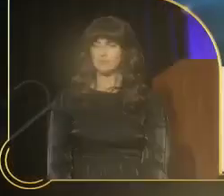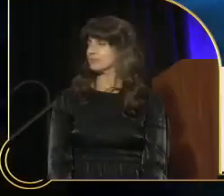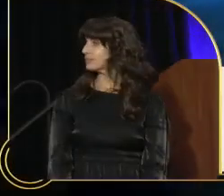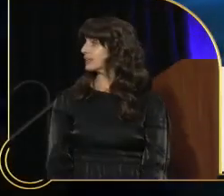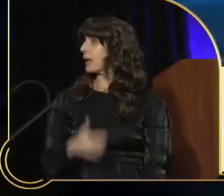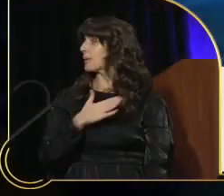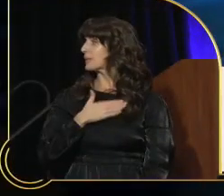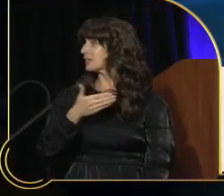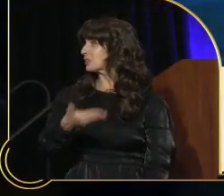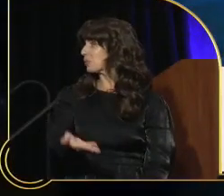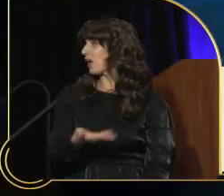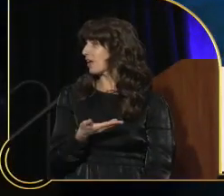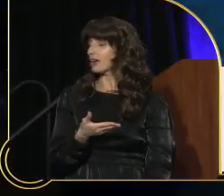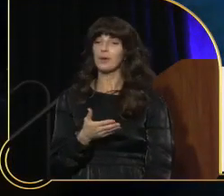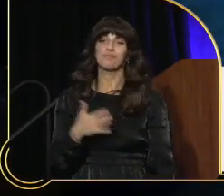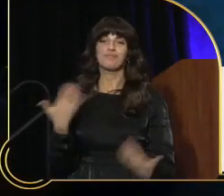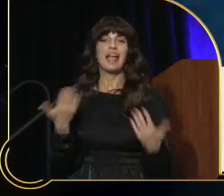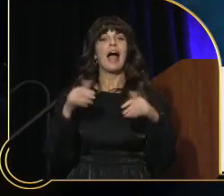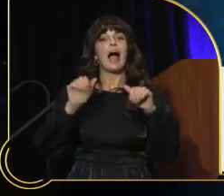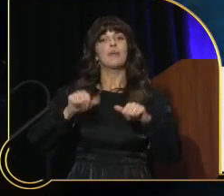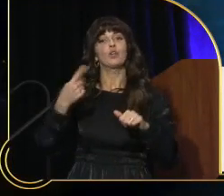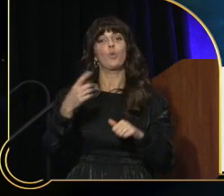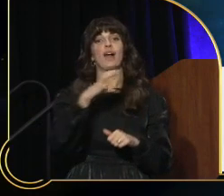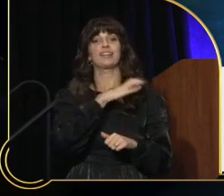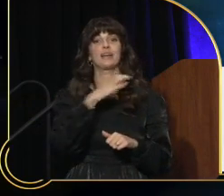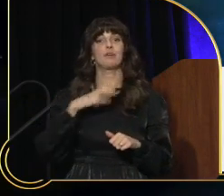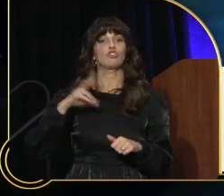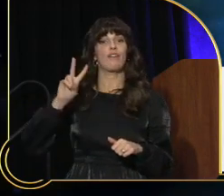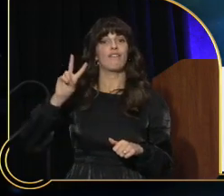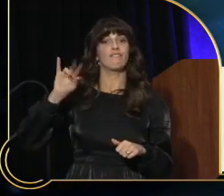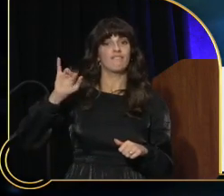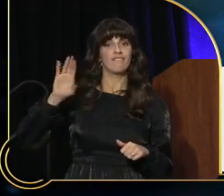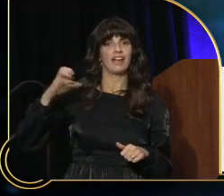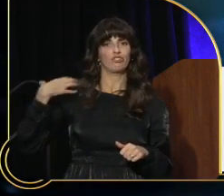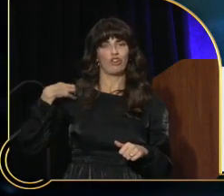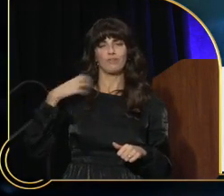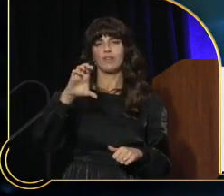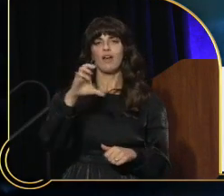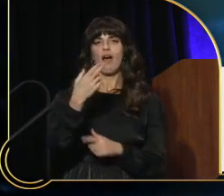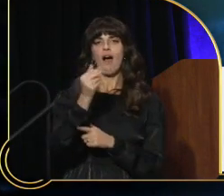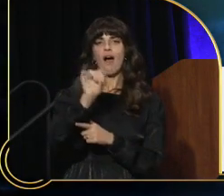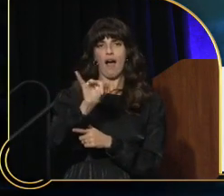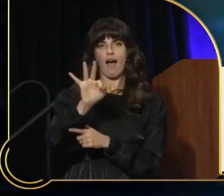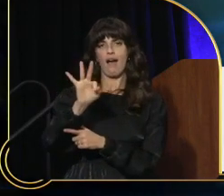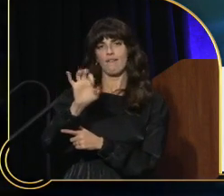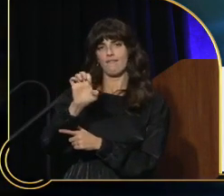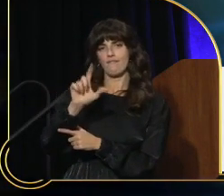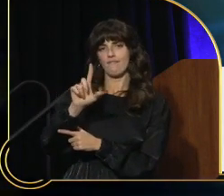Please welcome Ability One Commission Vice Chair, Chai Feldblum.